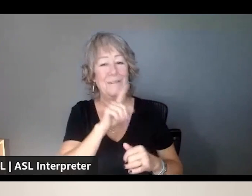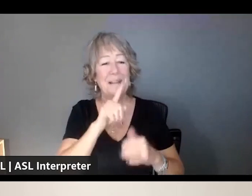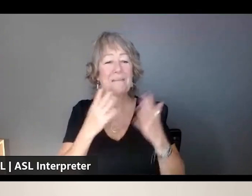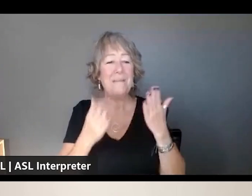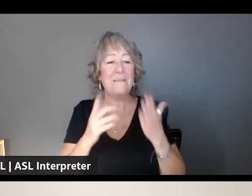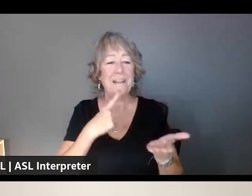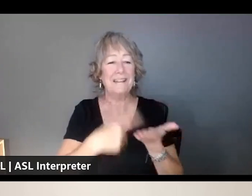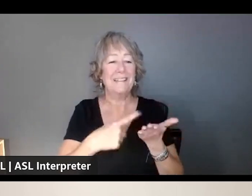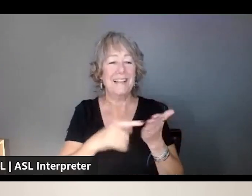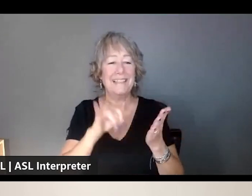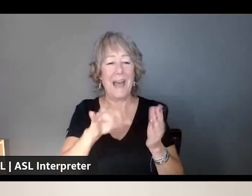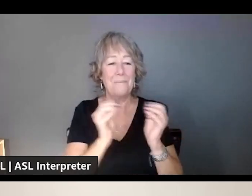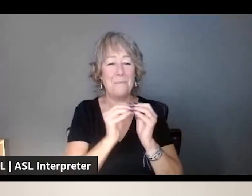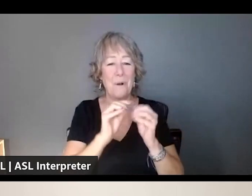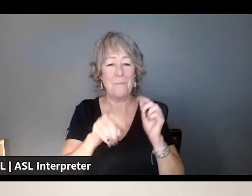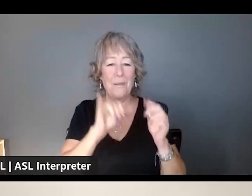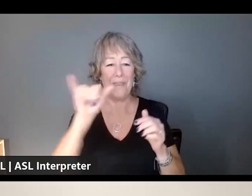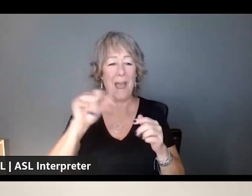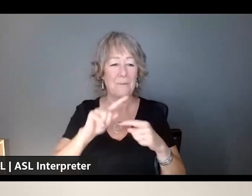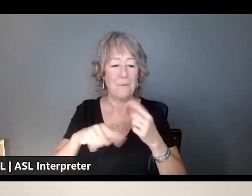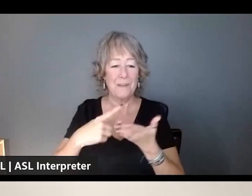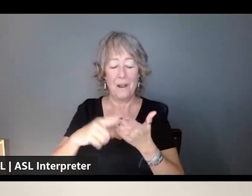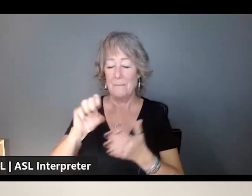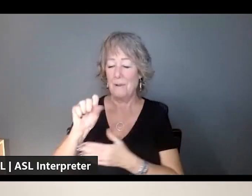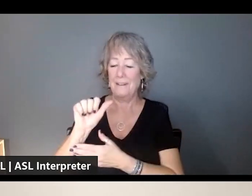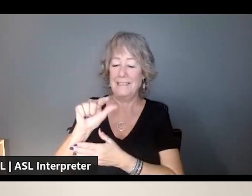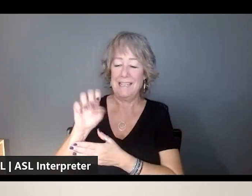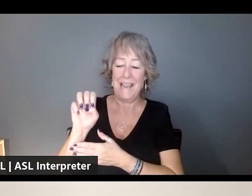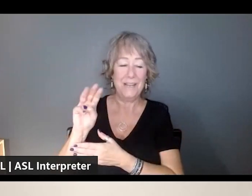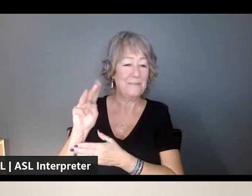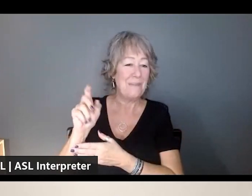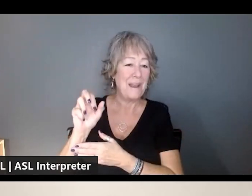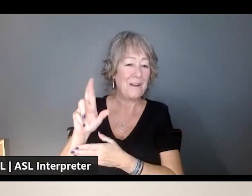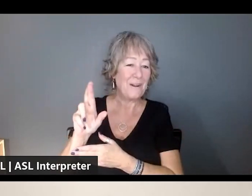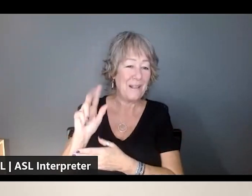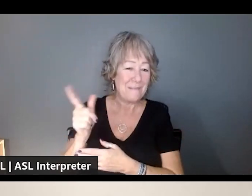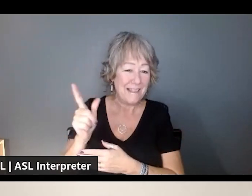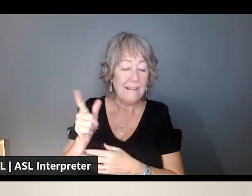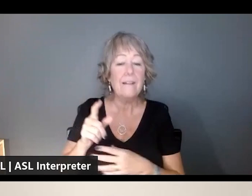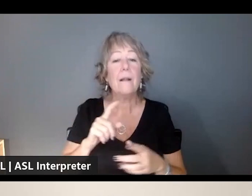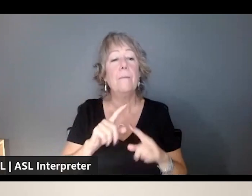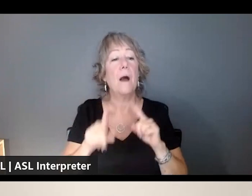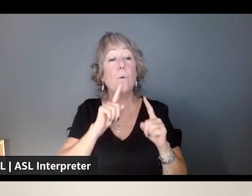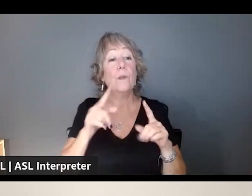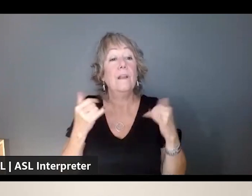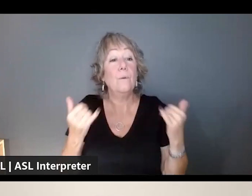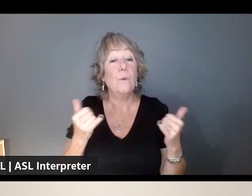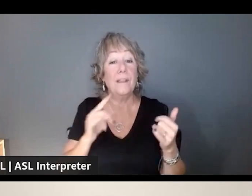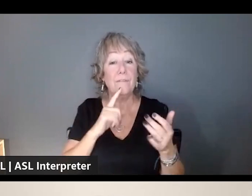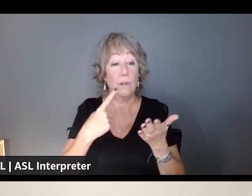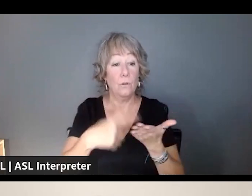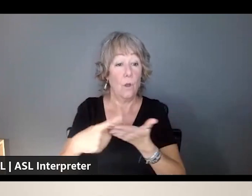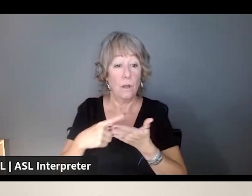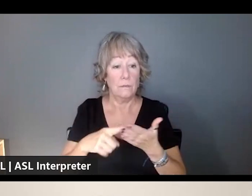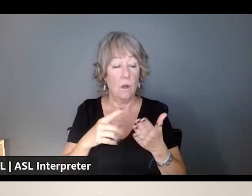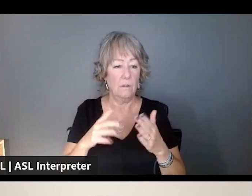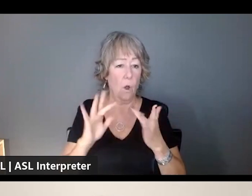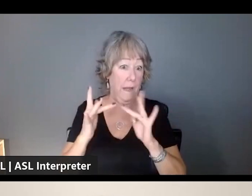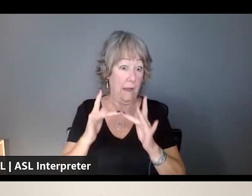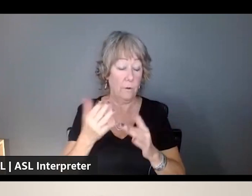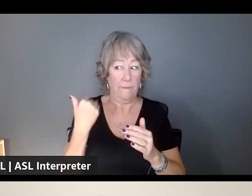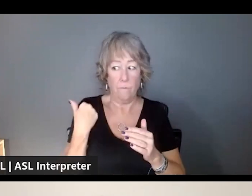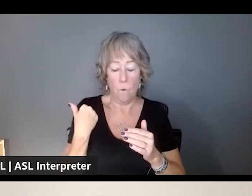about that when we get to SageMaker, for example. I know there's some. We've actually talked on air before about.